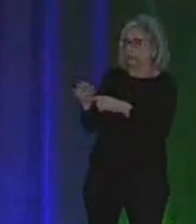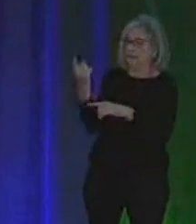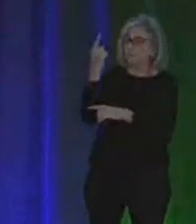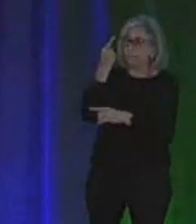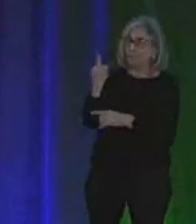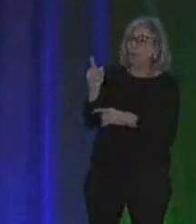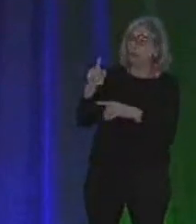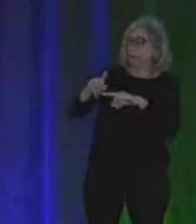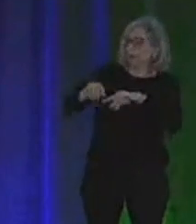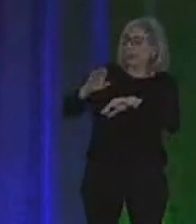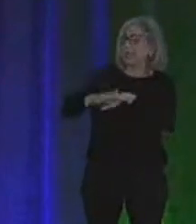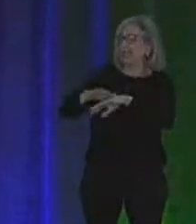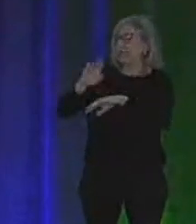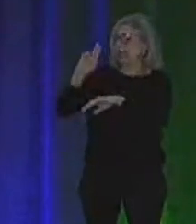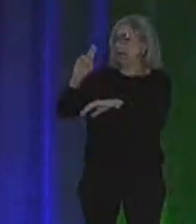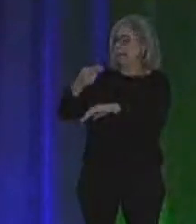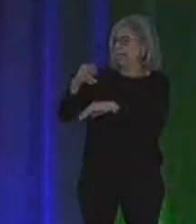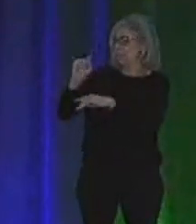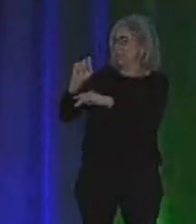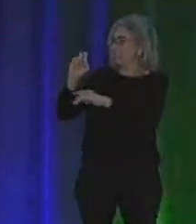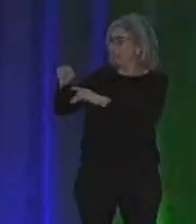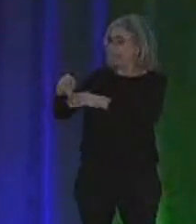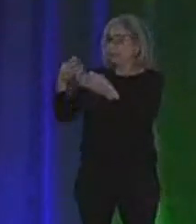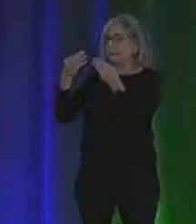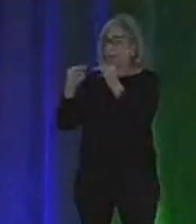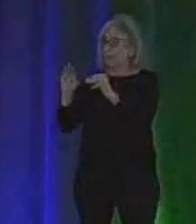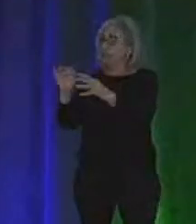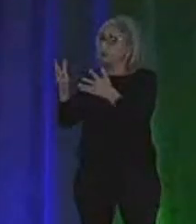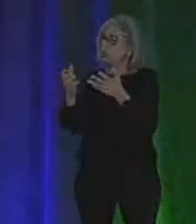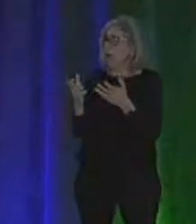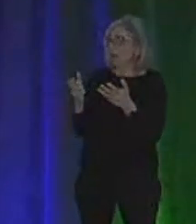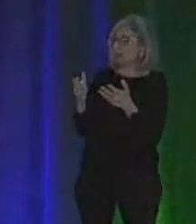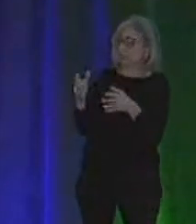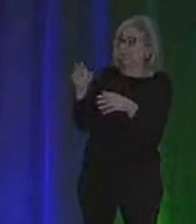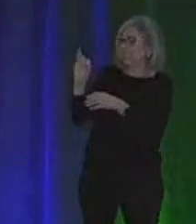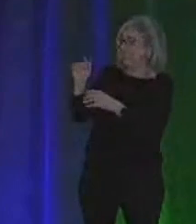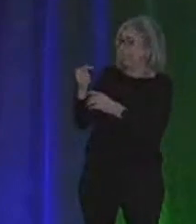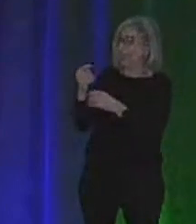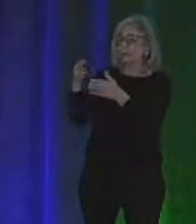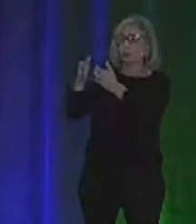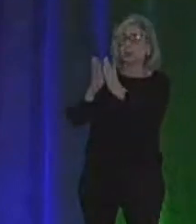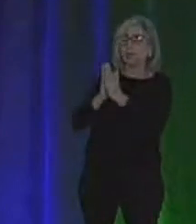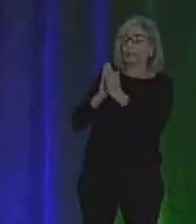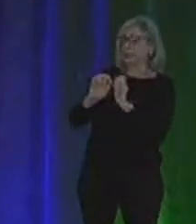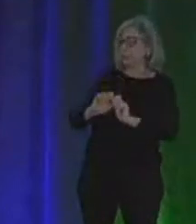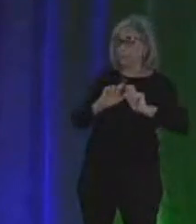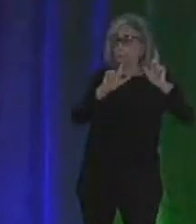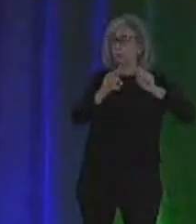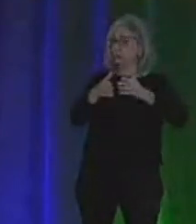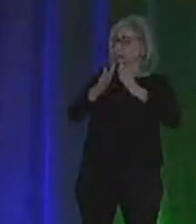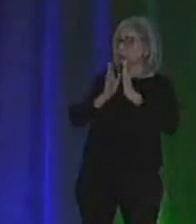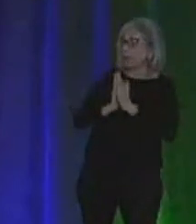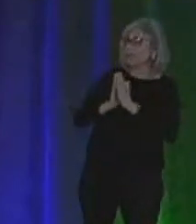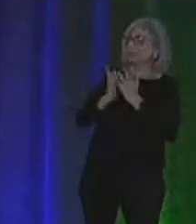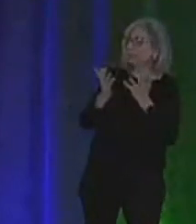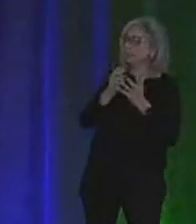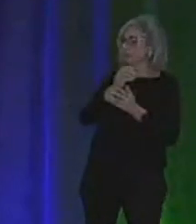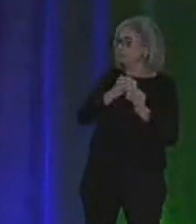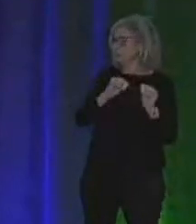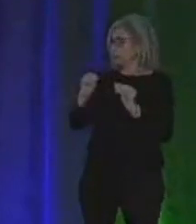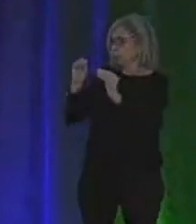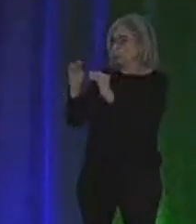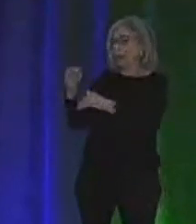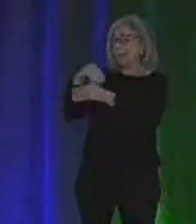for depending on the HTTP method that you want. So in this case, we have a GET request. You can create another POST request, and you can kind of drop these wherever in